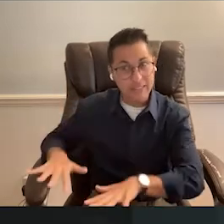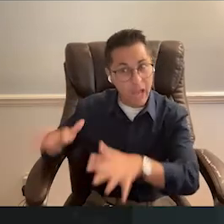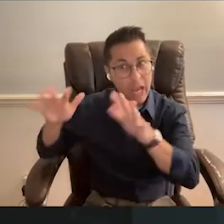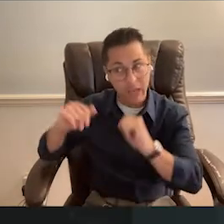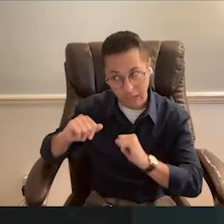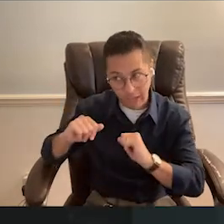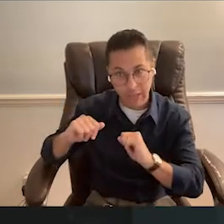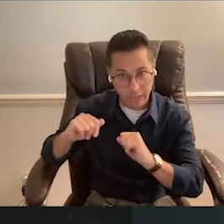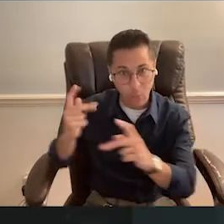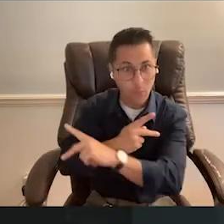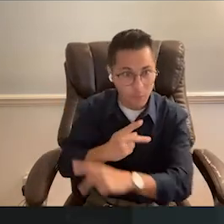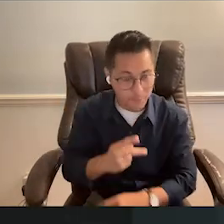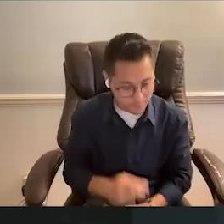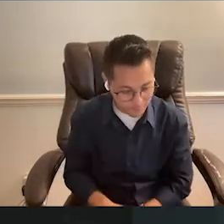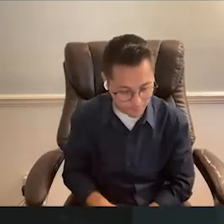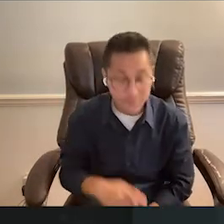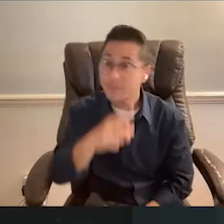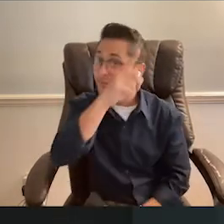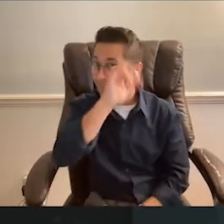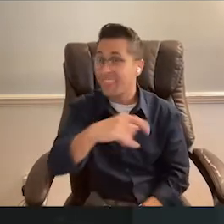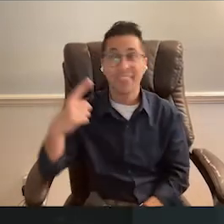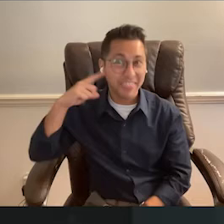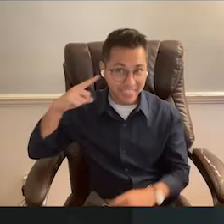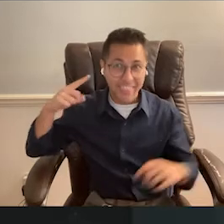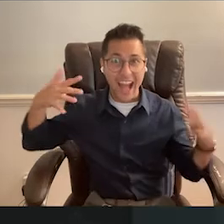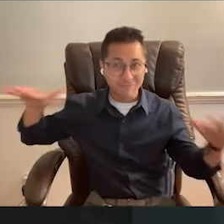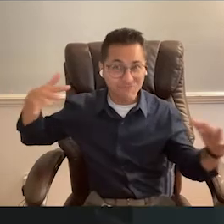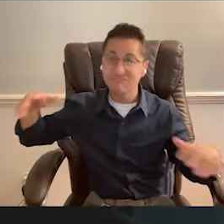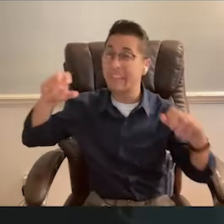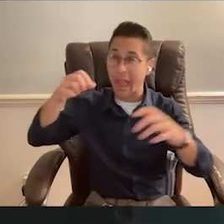movie! This puts anxiety. Yeah. Exciting. It does.